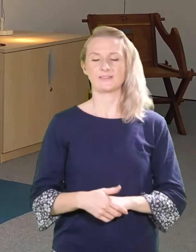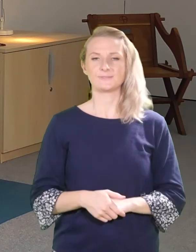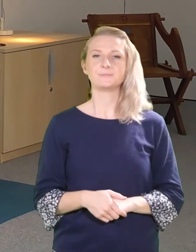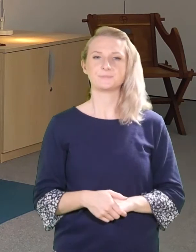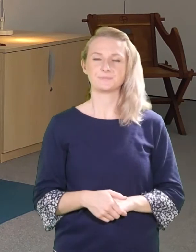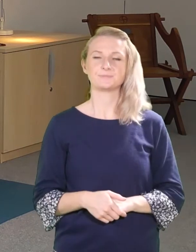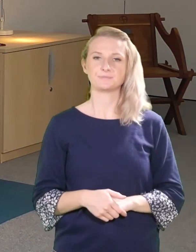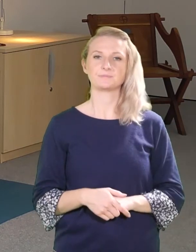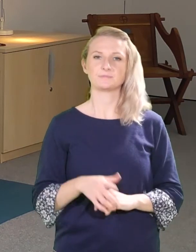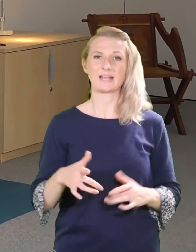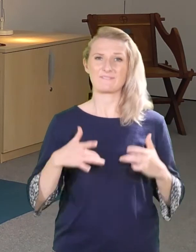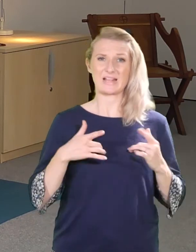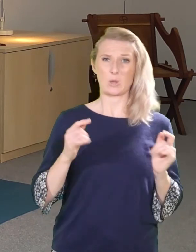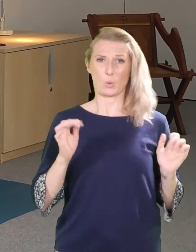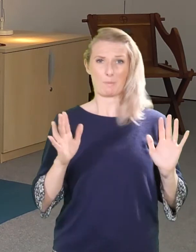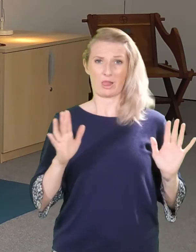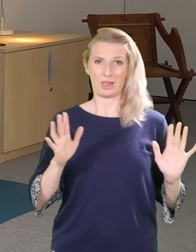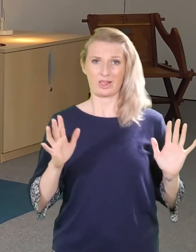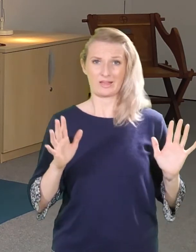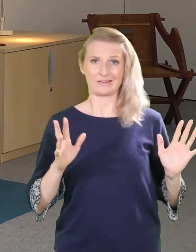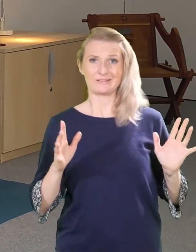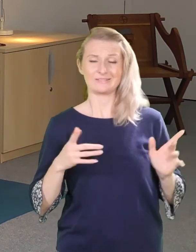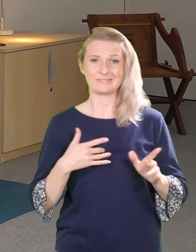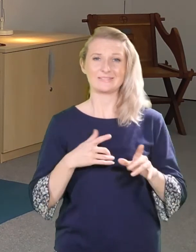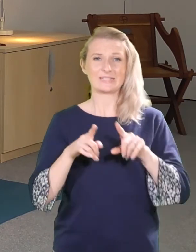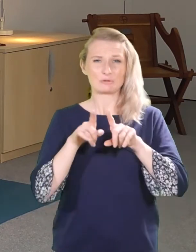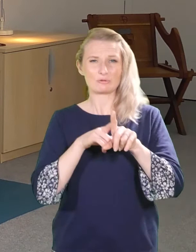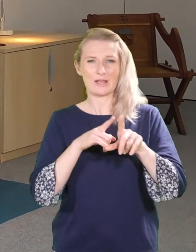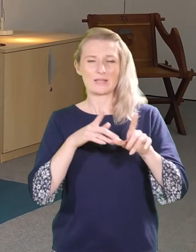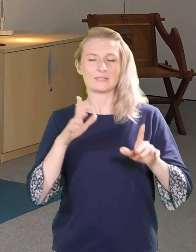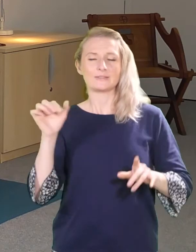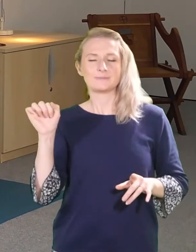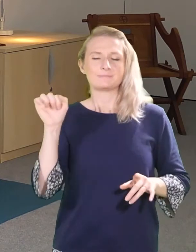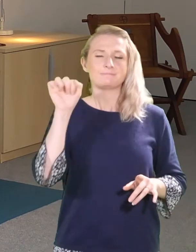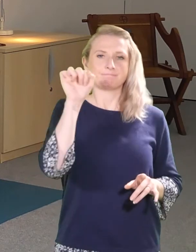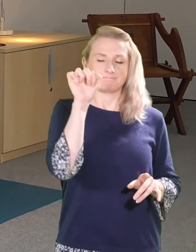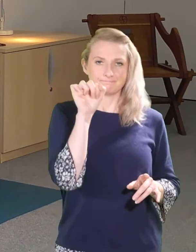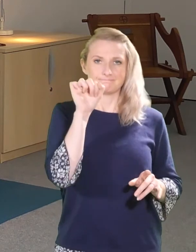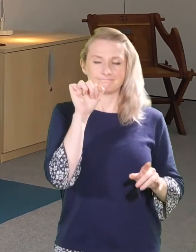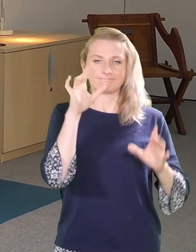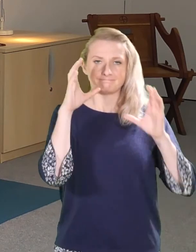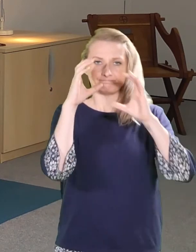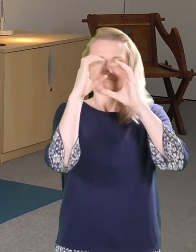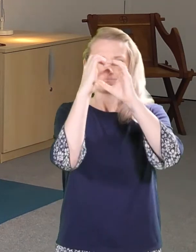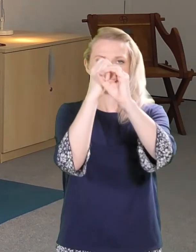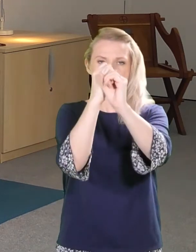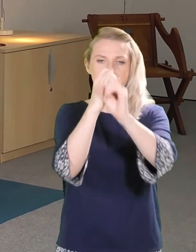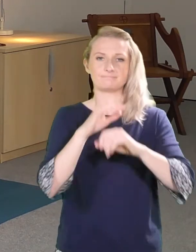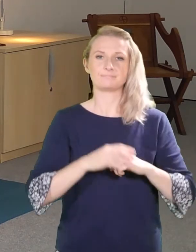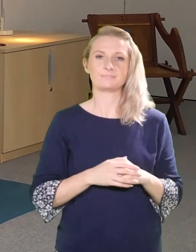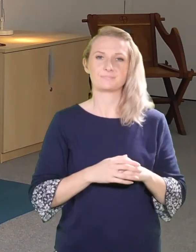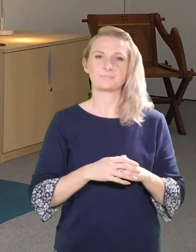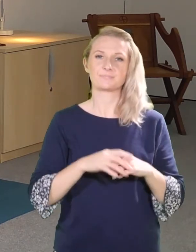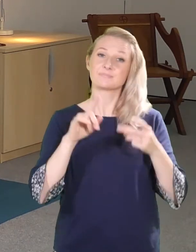Every time you wobble or fall off balance, just bring yourself back. Other options here, by the way, are to have